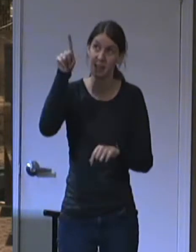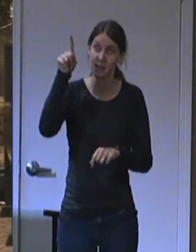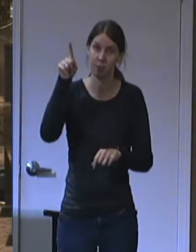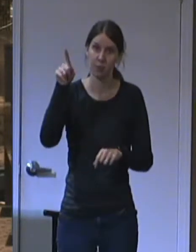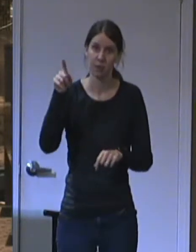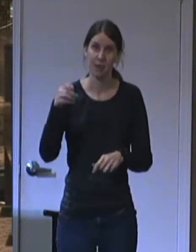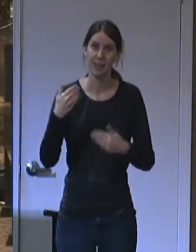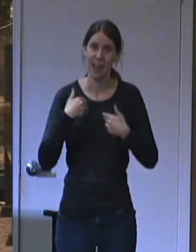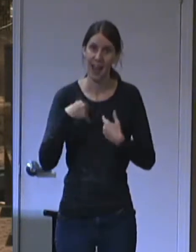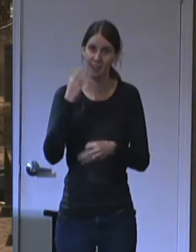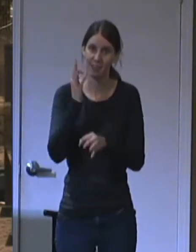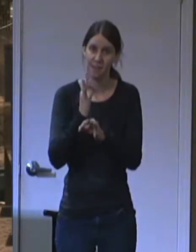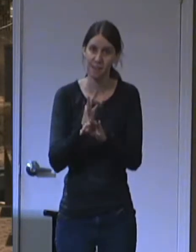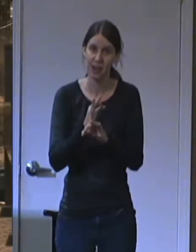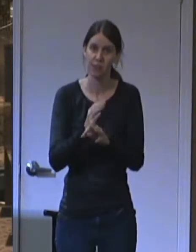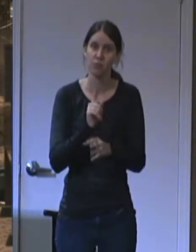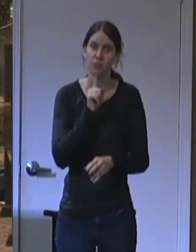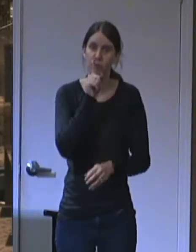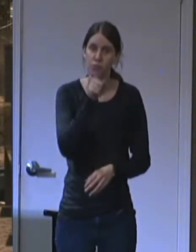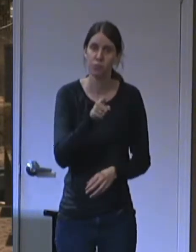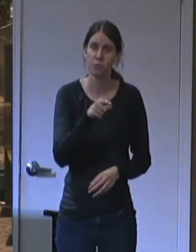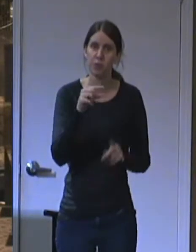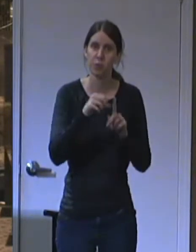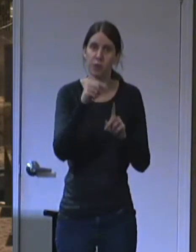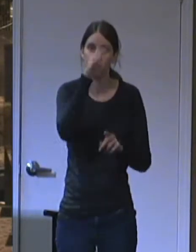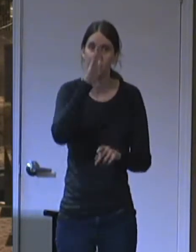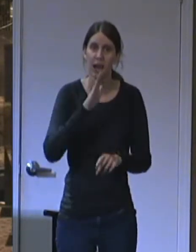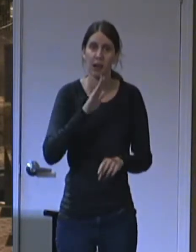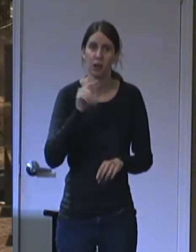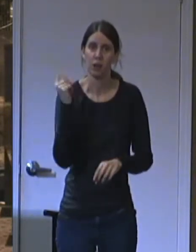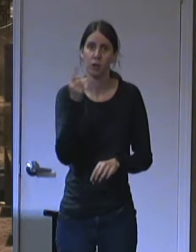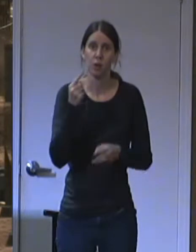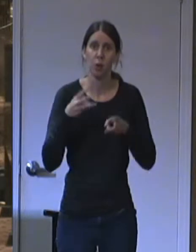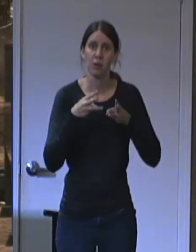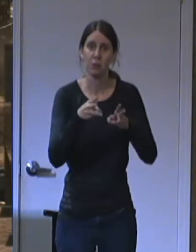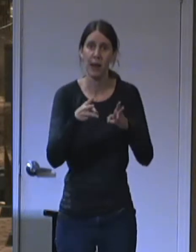faith, the truth of the Word of God. And the only way to